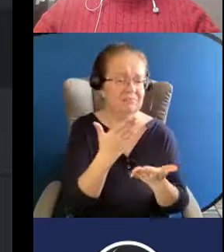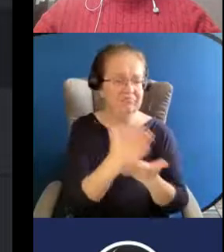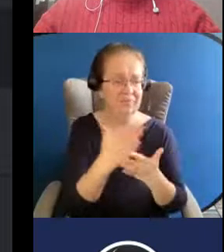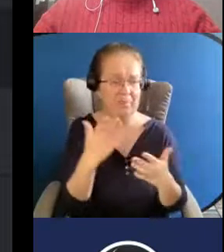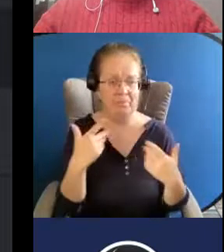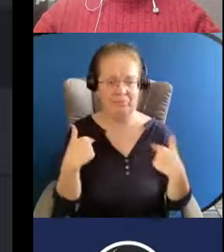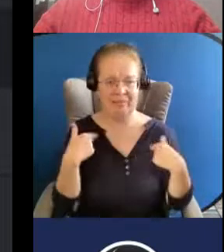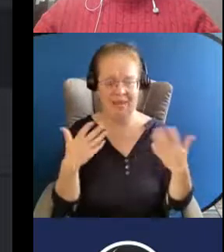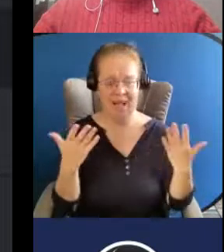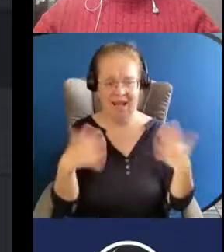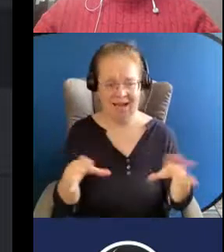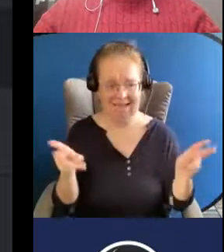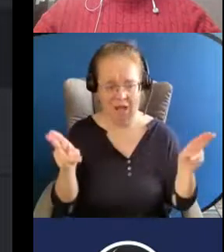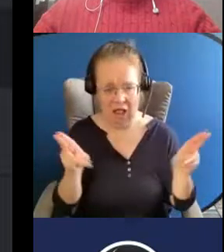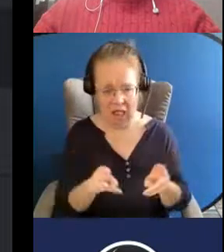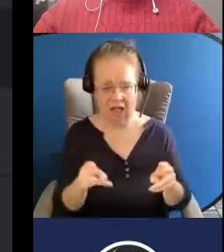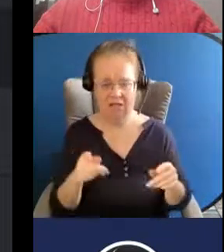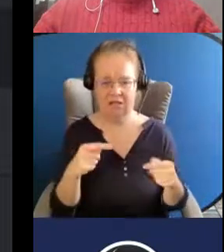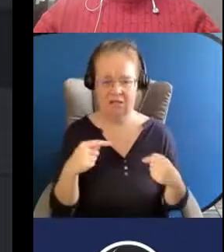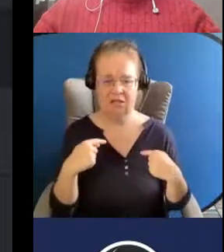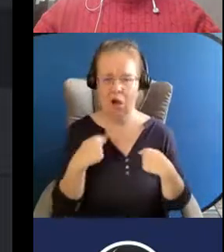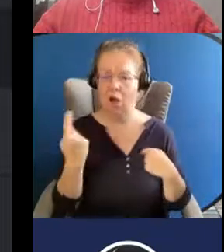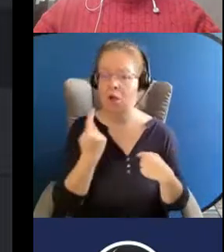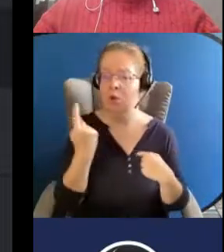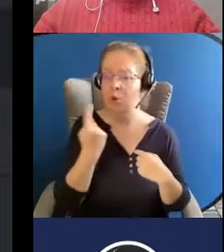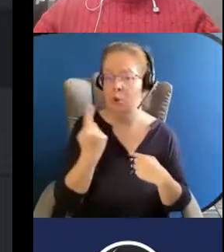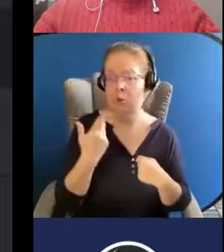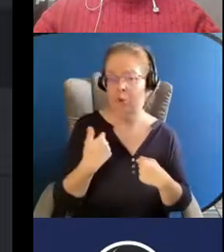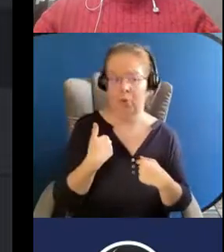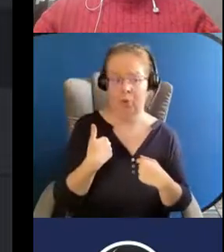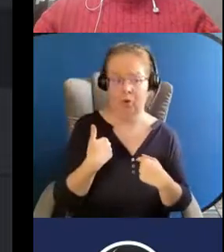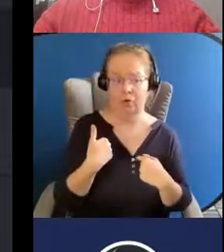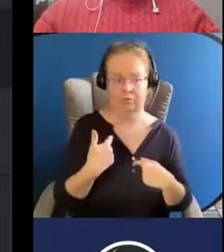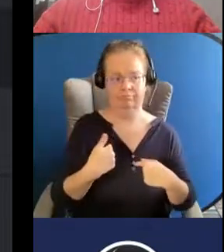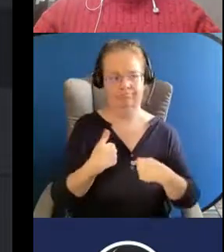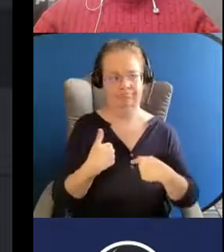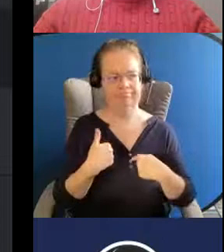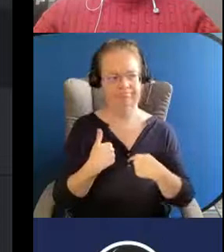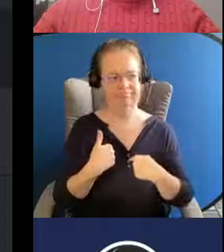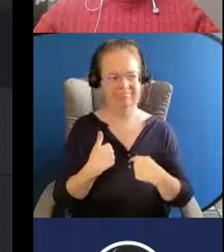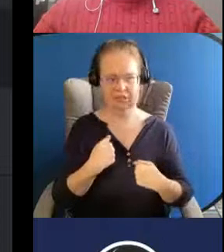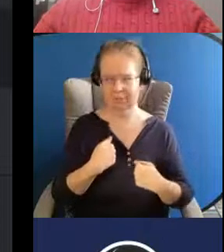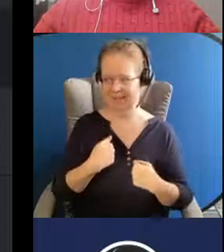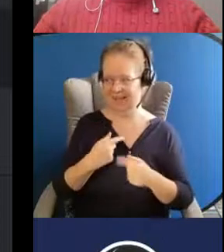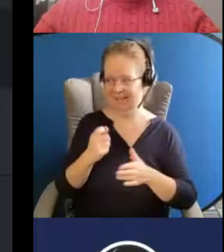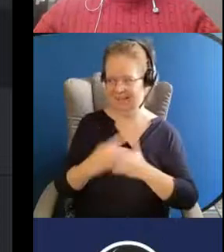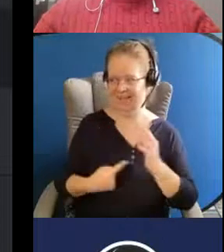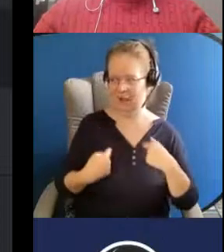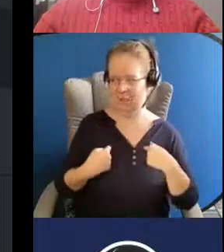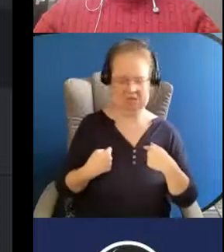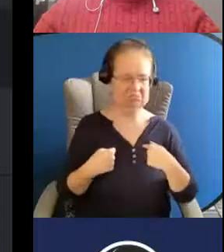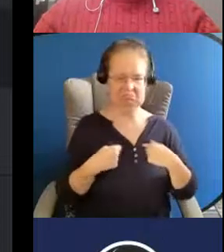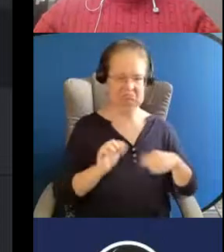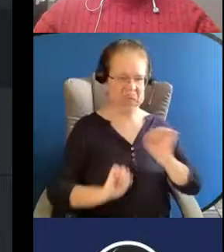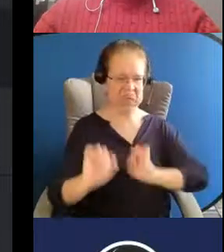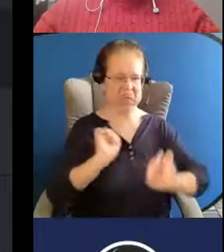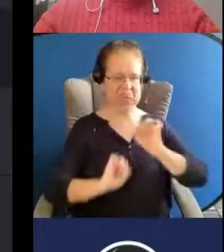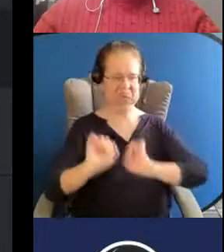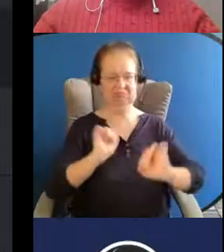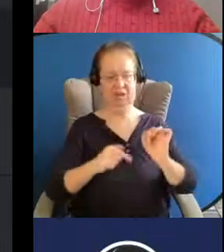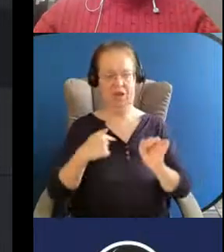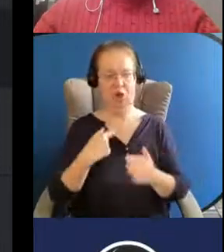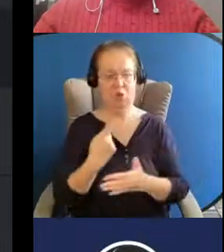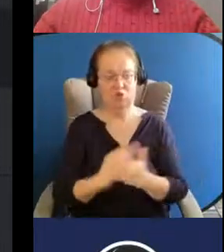eye fatigue, like myself at the end of the day, or even, again, somebody who does not necessarily identify as someone with a disability. Maybe they just want to use